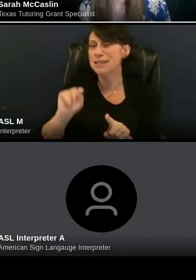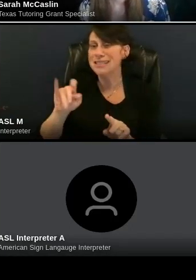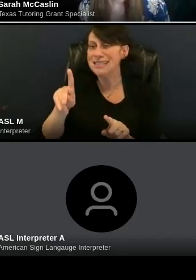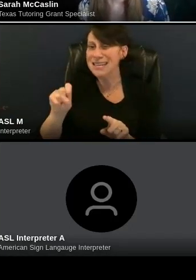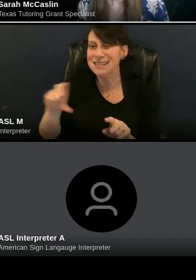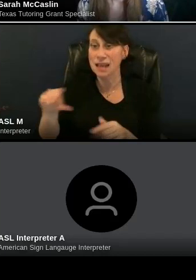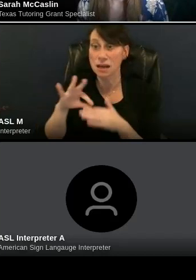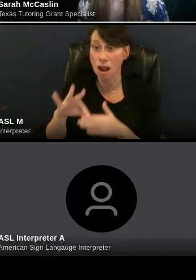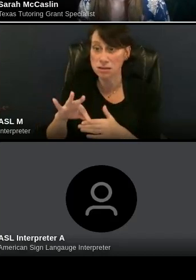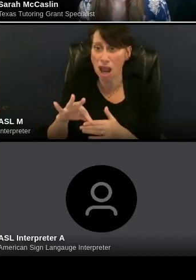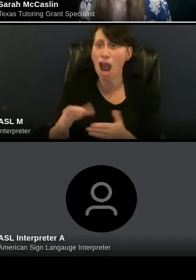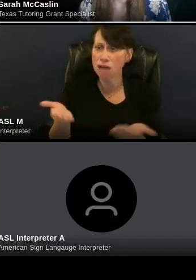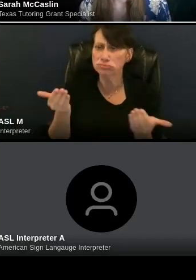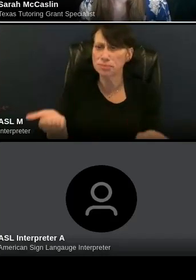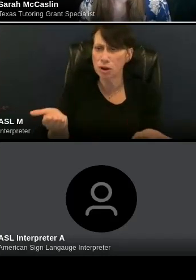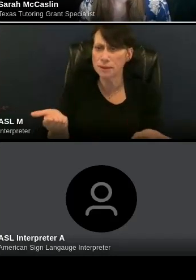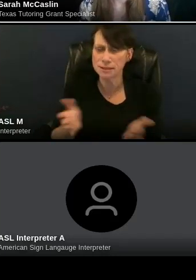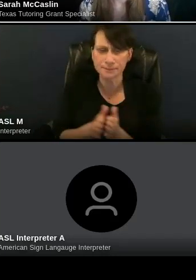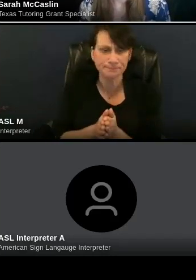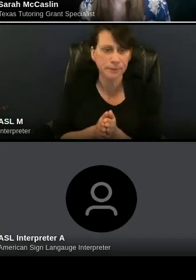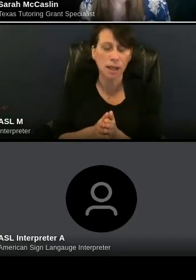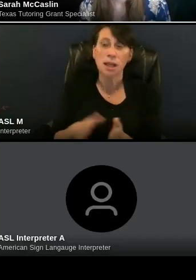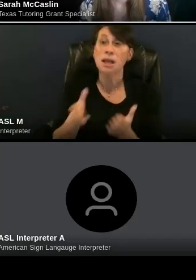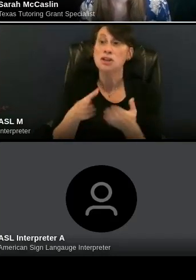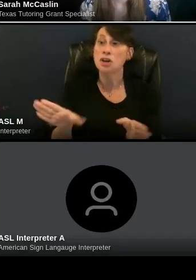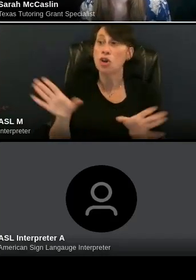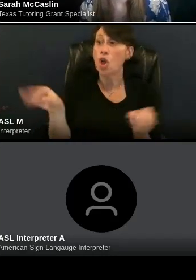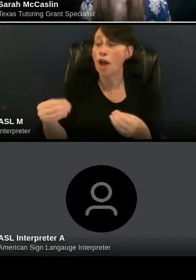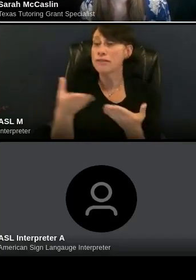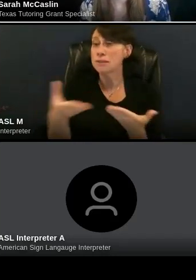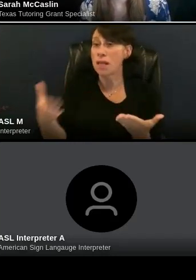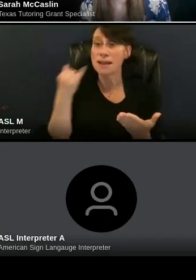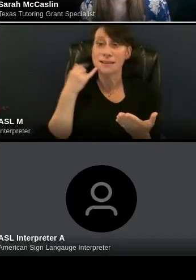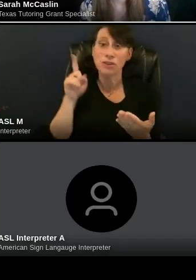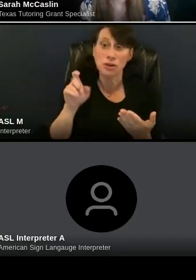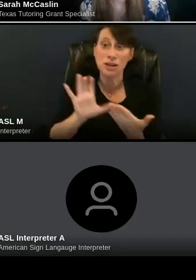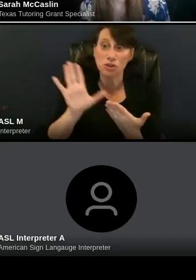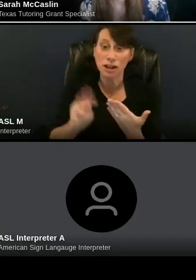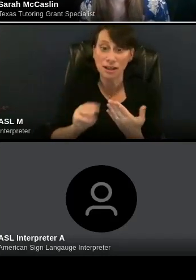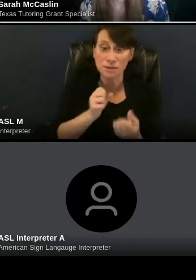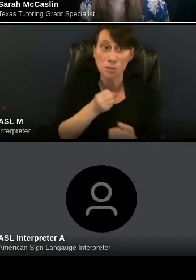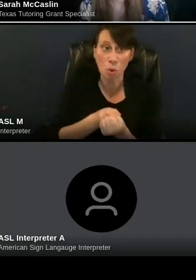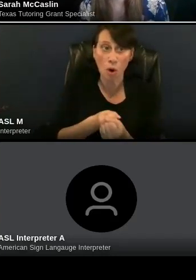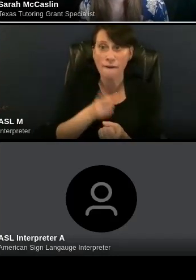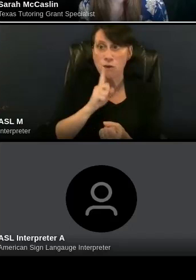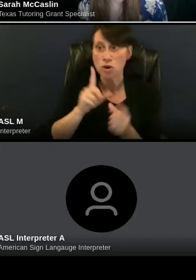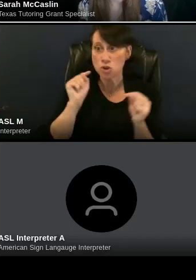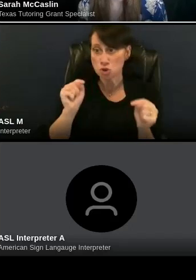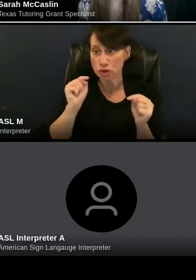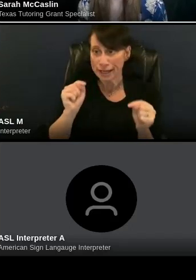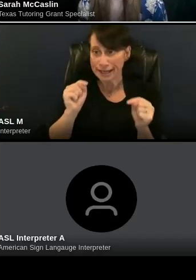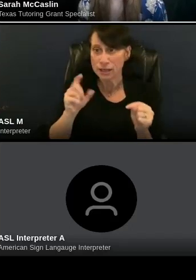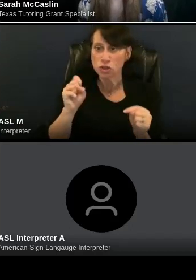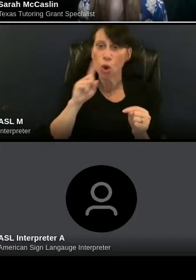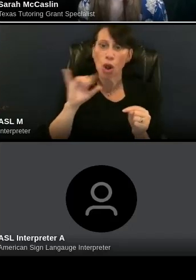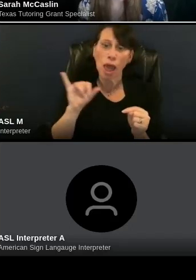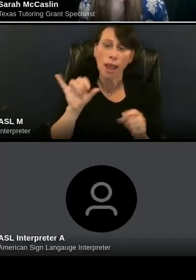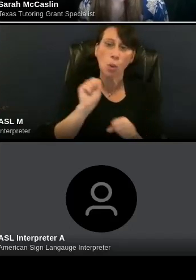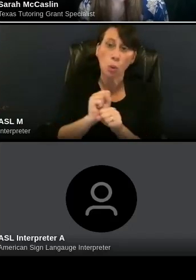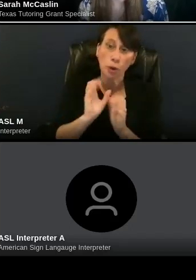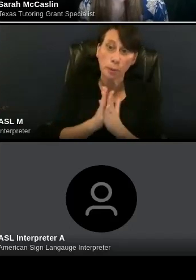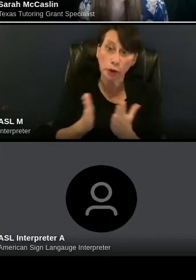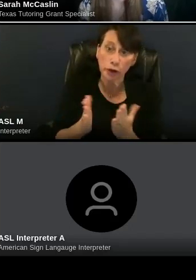all means. General office supplies, if you need curriculum supports for tutoring, so like